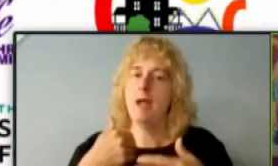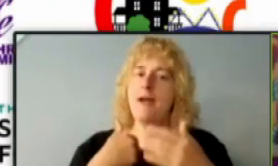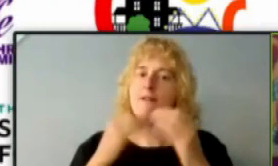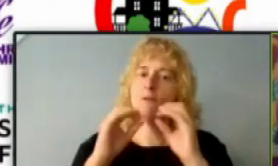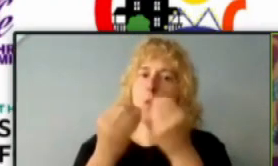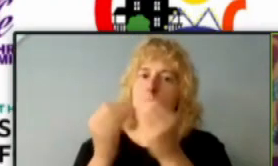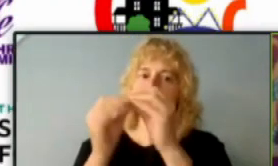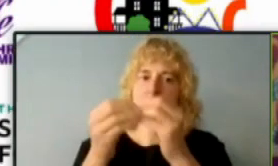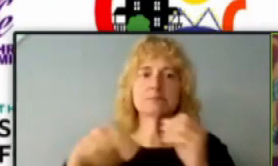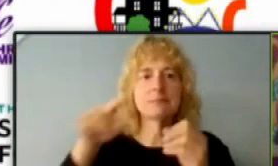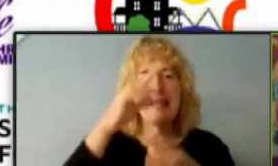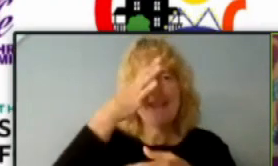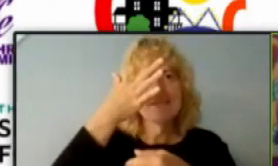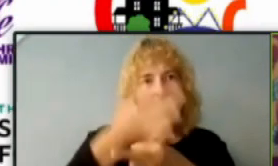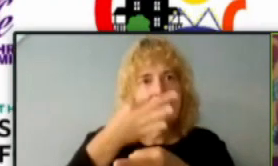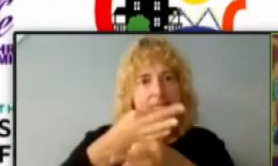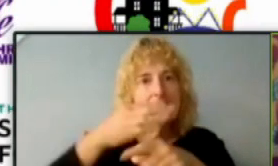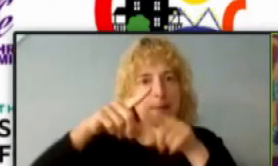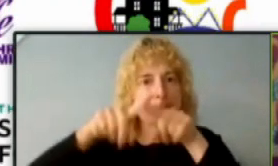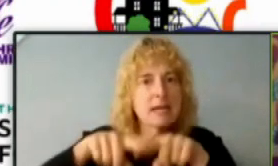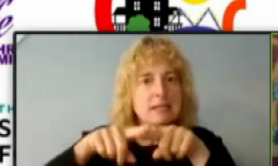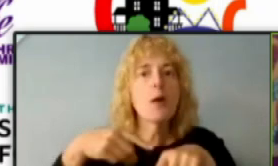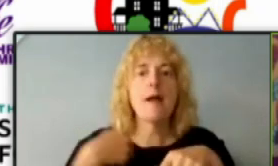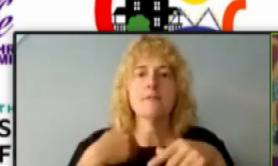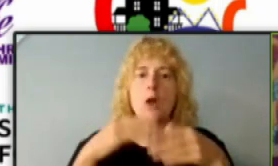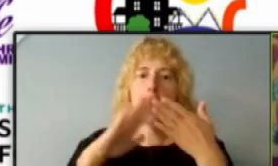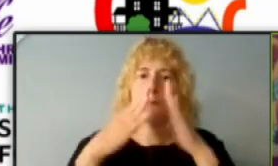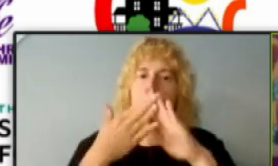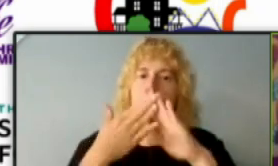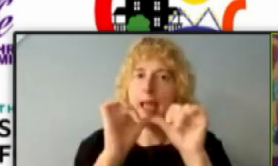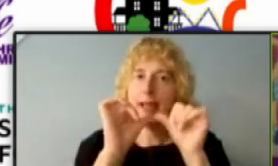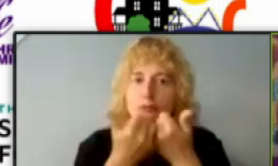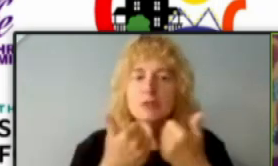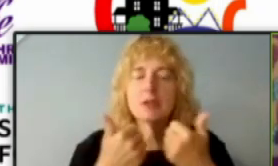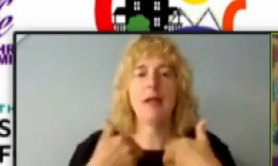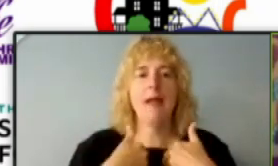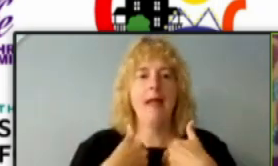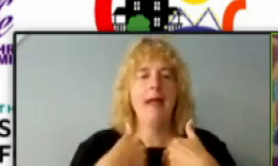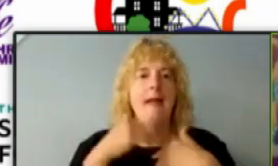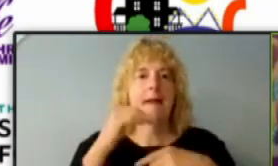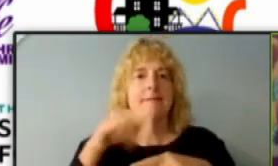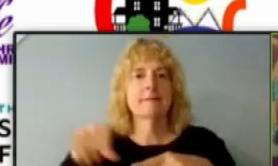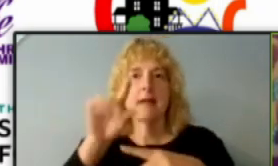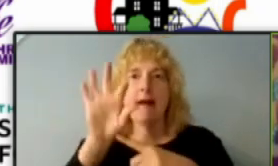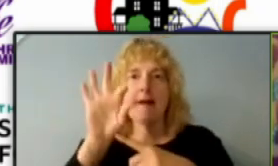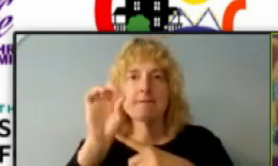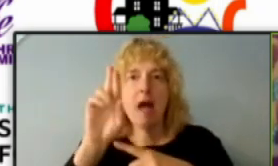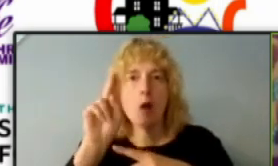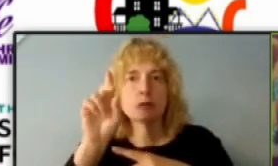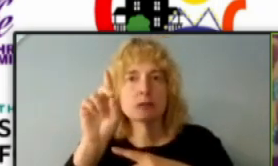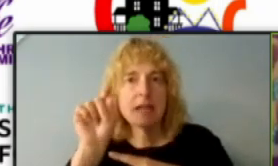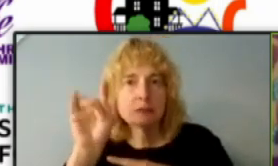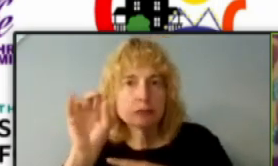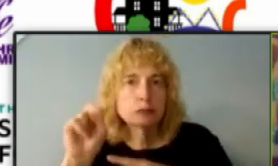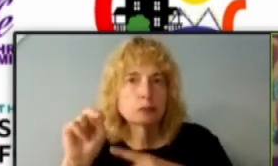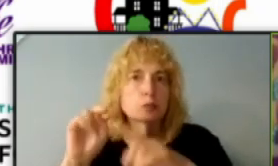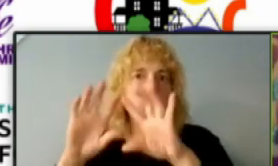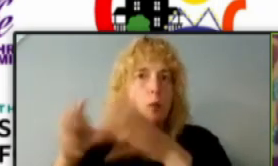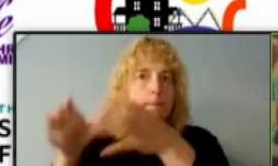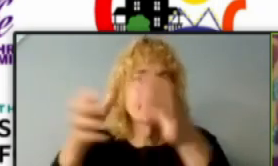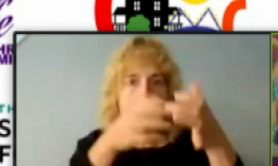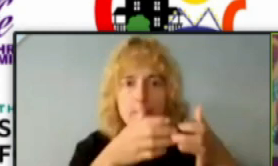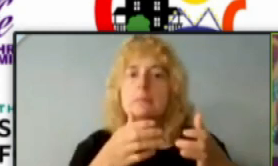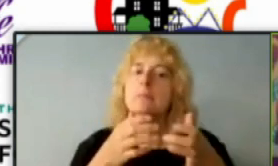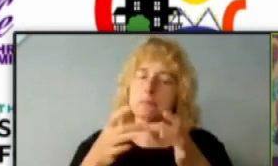the slide. We have community agencies. We have foundations with us because we know in order for our community to